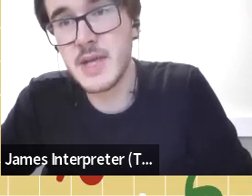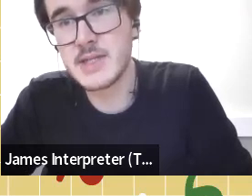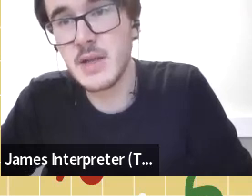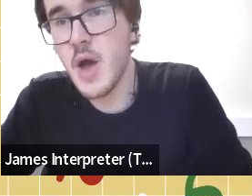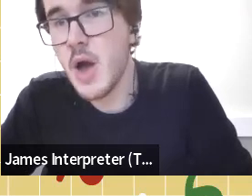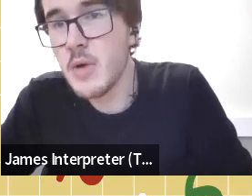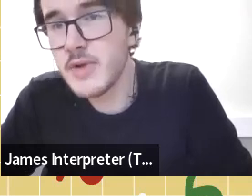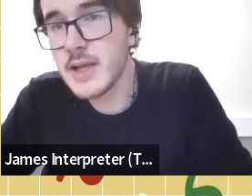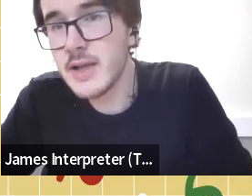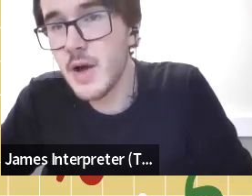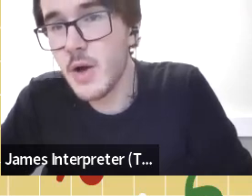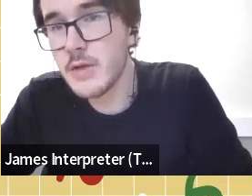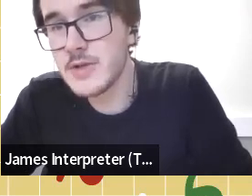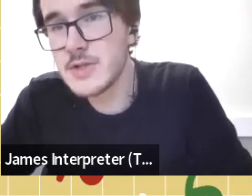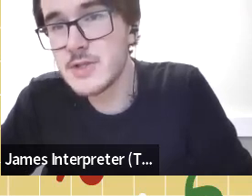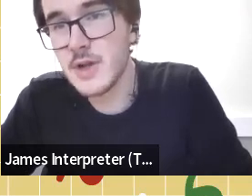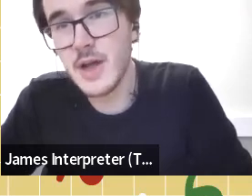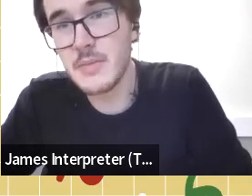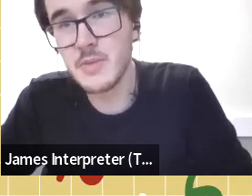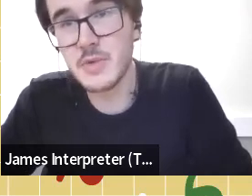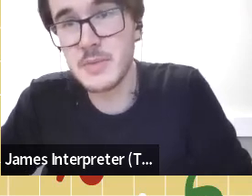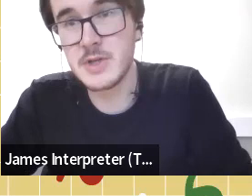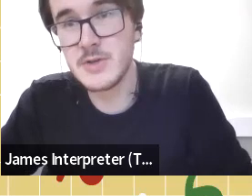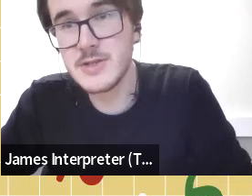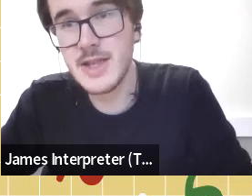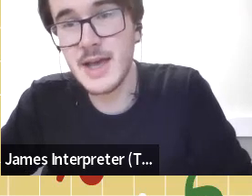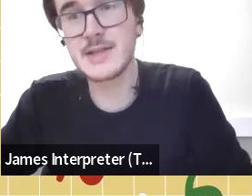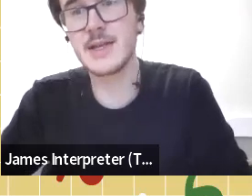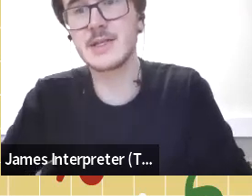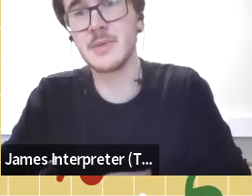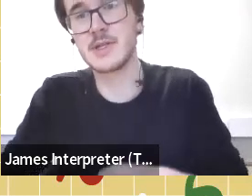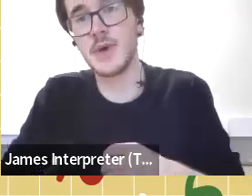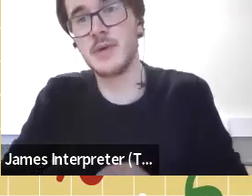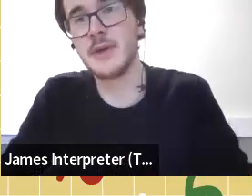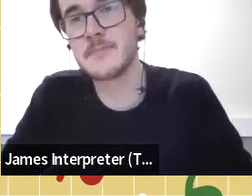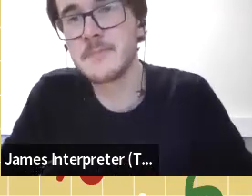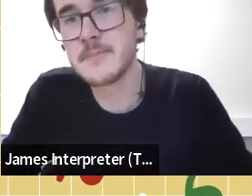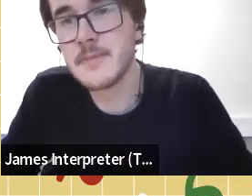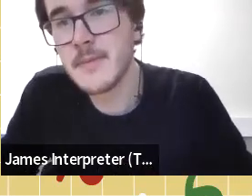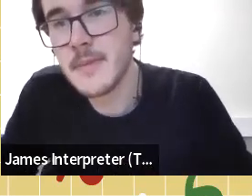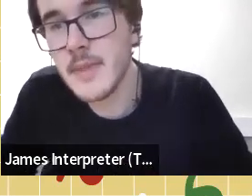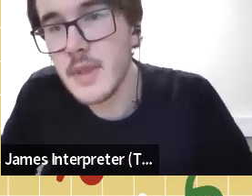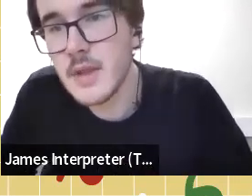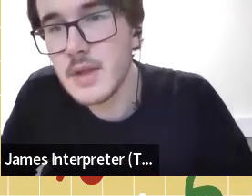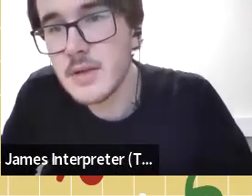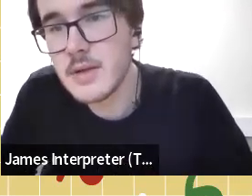everyday BSL. Hopefully, all of you will be able to use that and take some of this away with you.